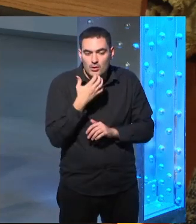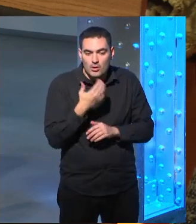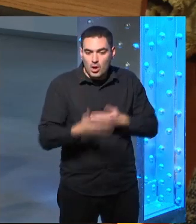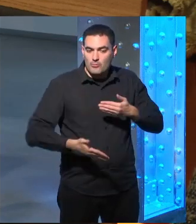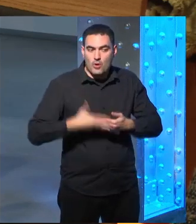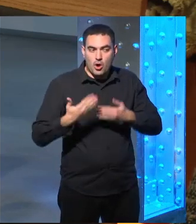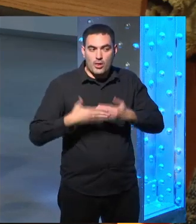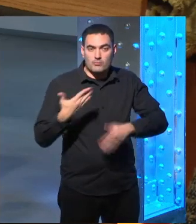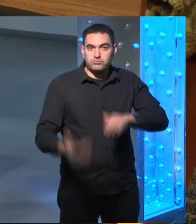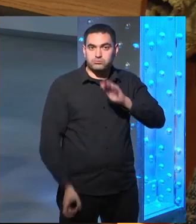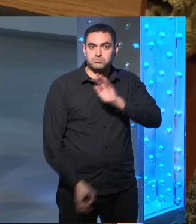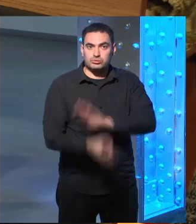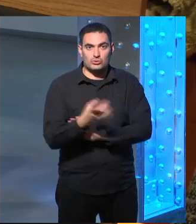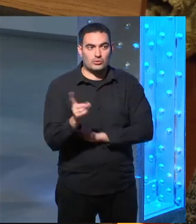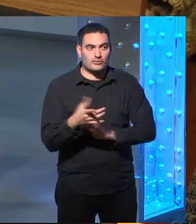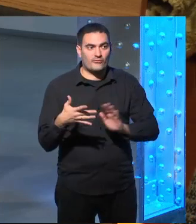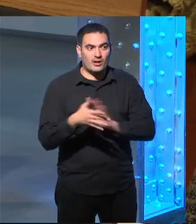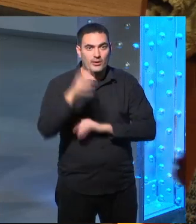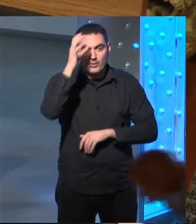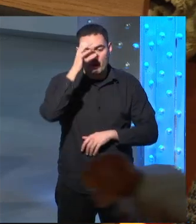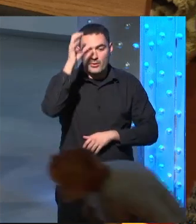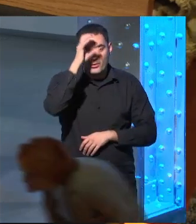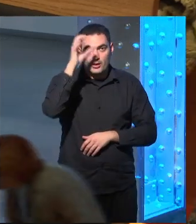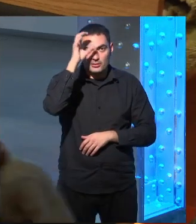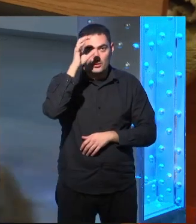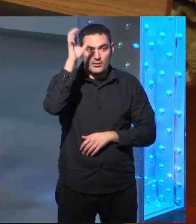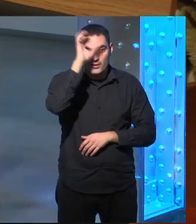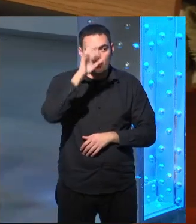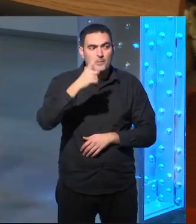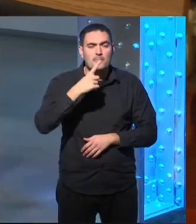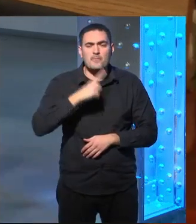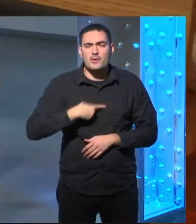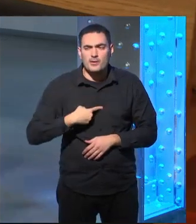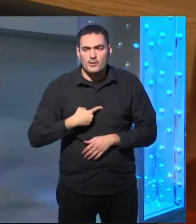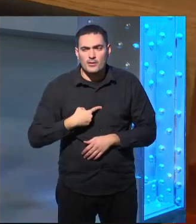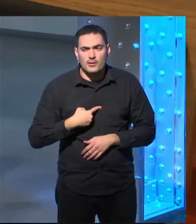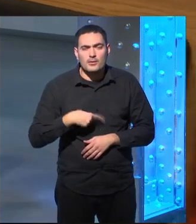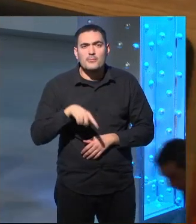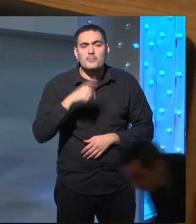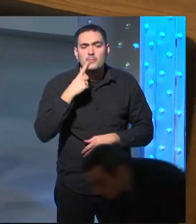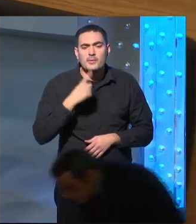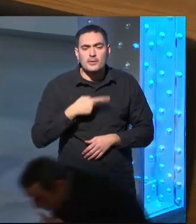because it's just a matter of fashion, but because sciences have taught us